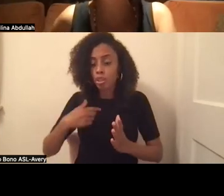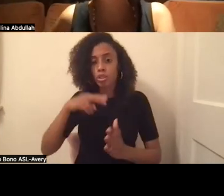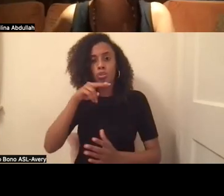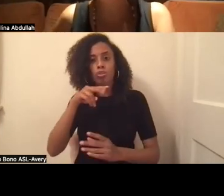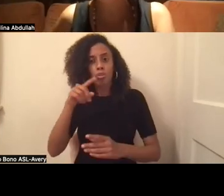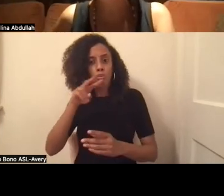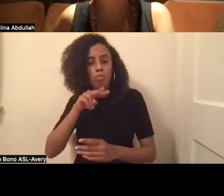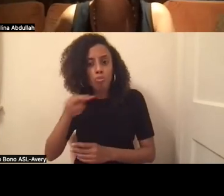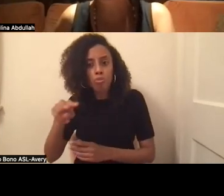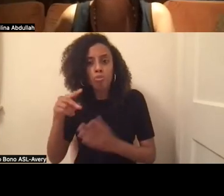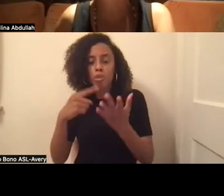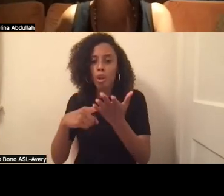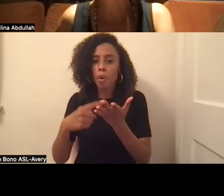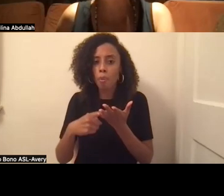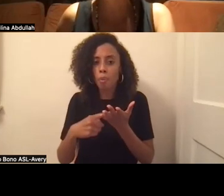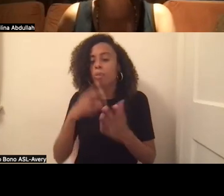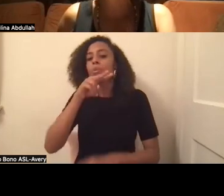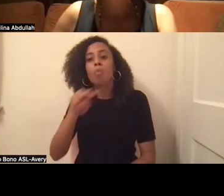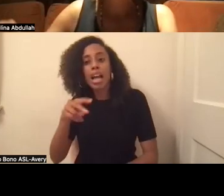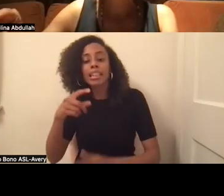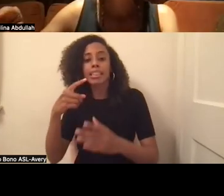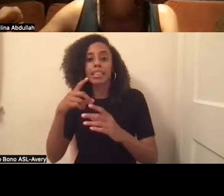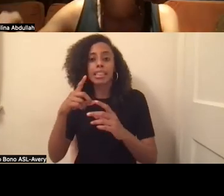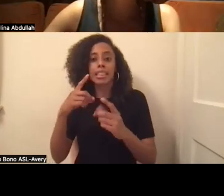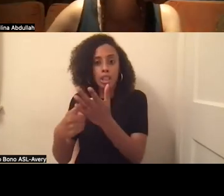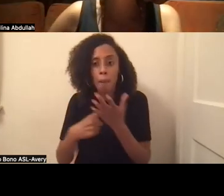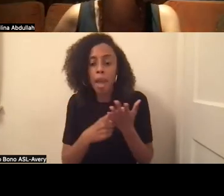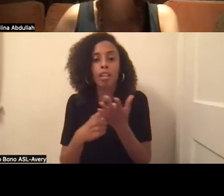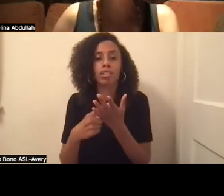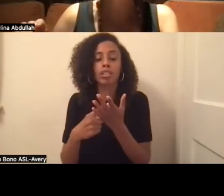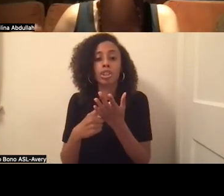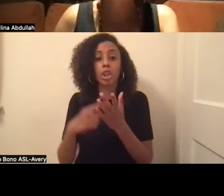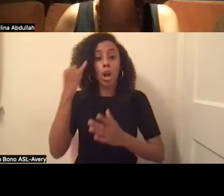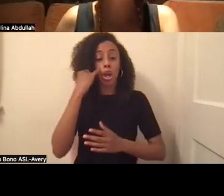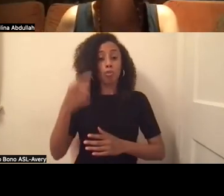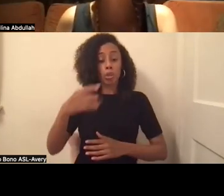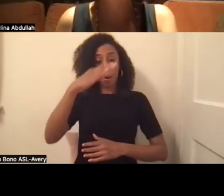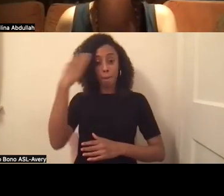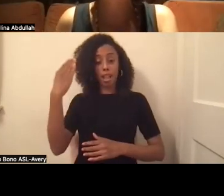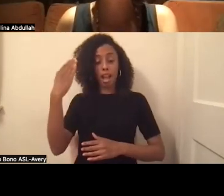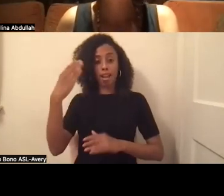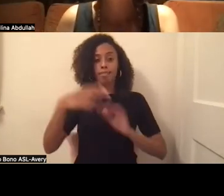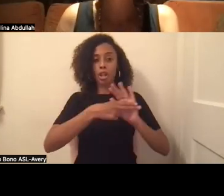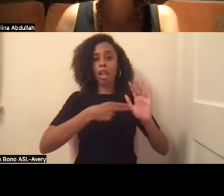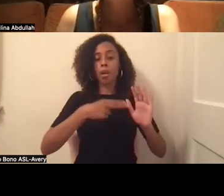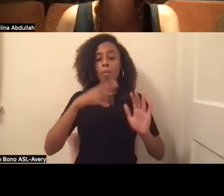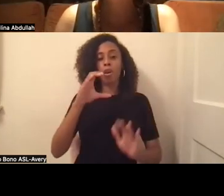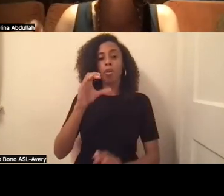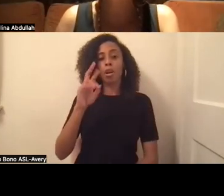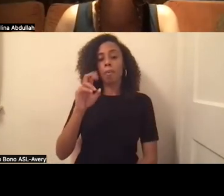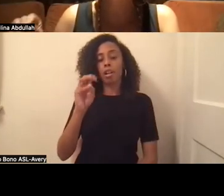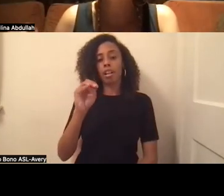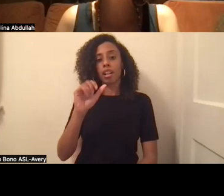Black, you are criminalized for that, right? This is the time where now more than ever, that